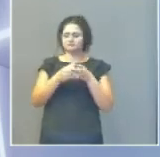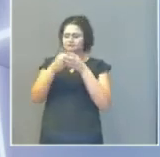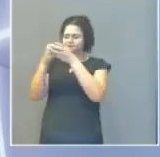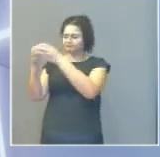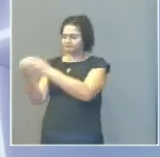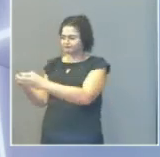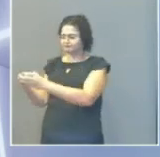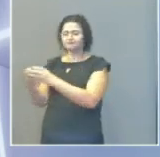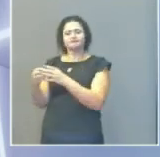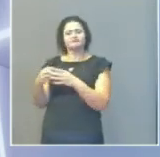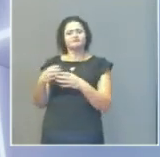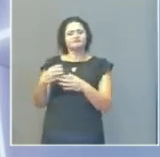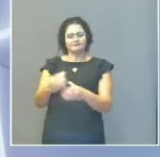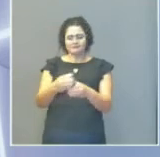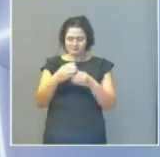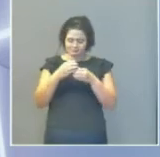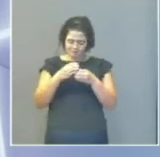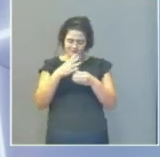bring